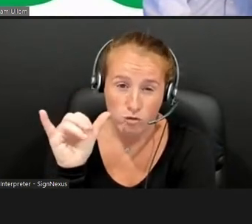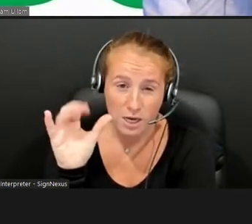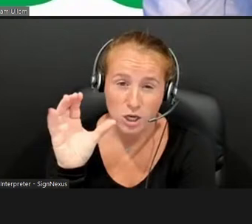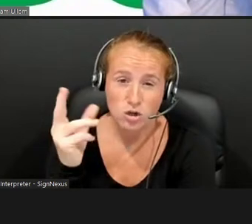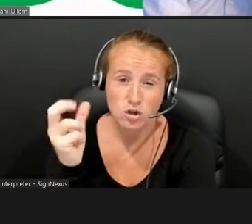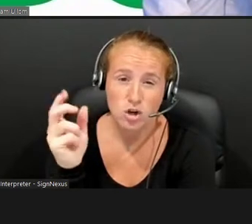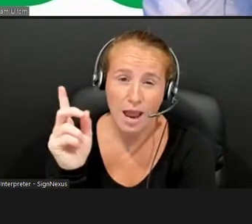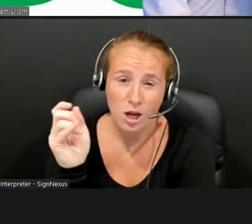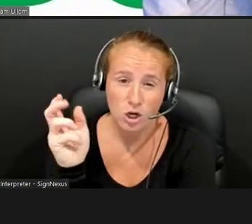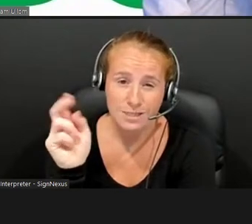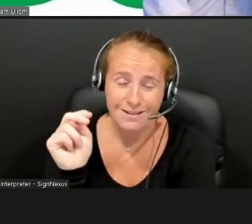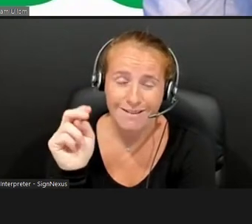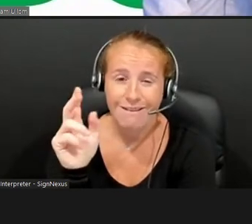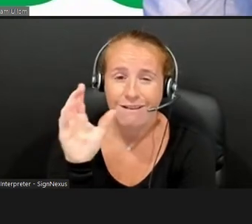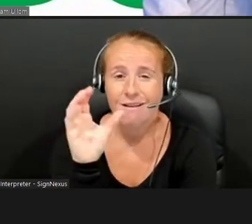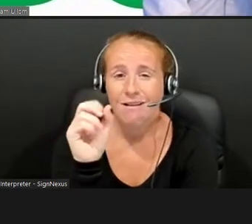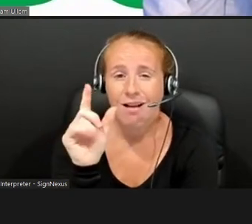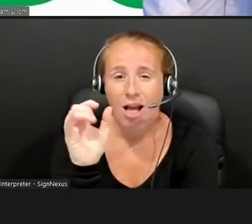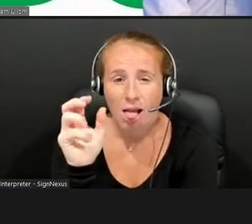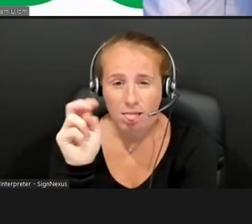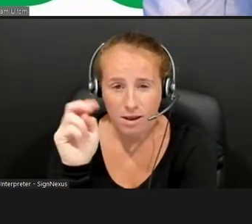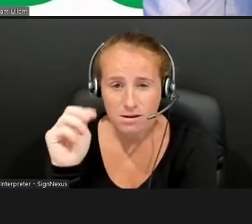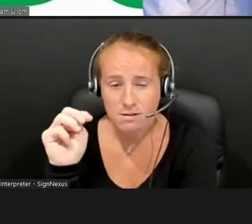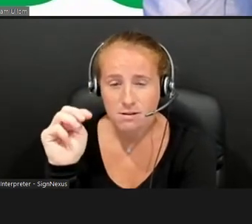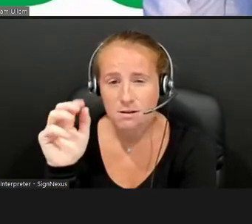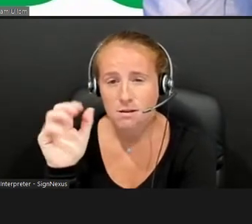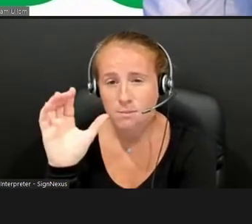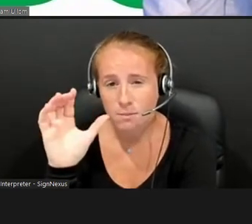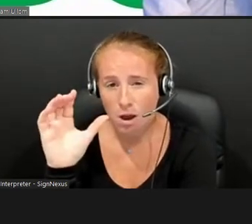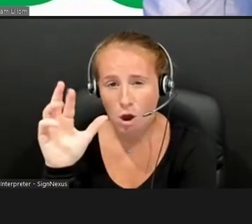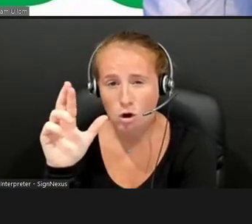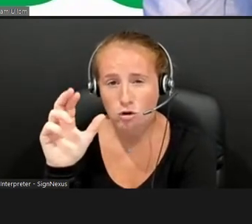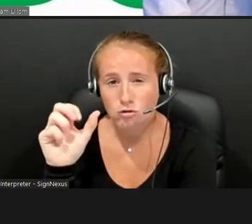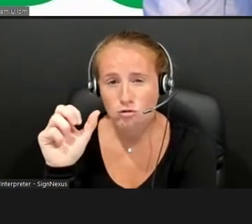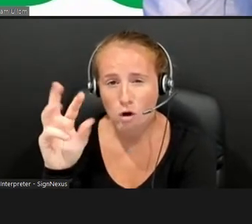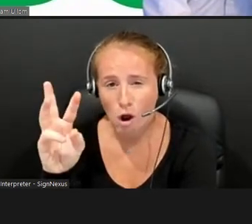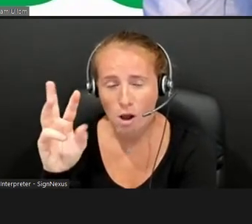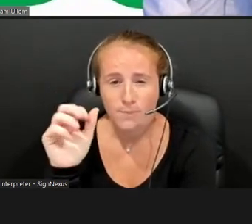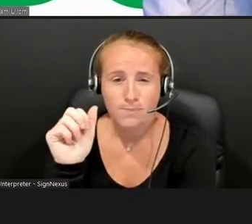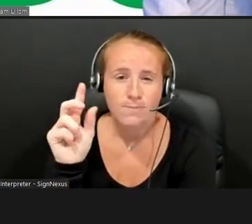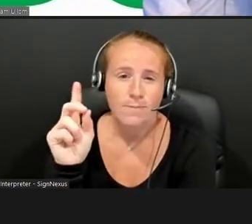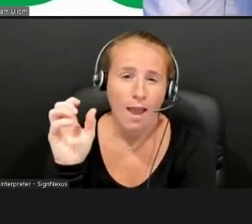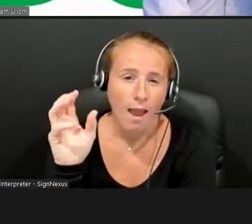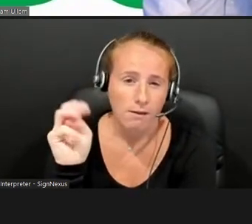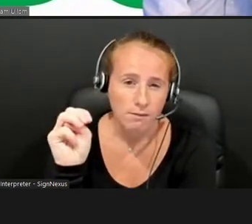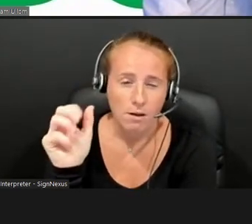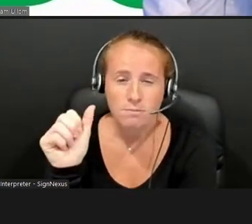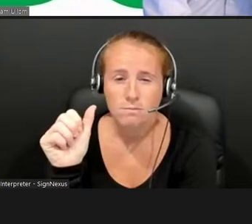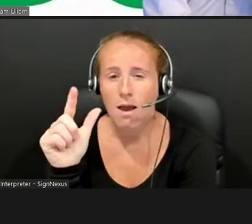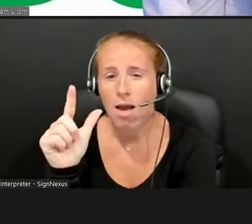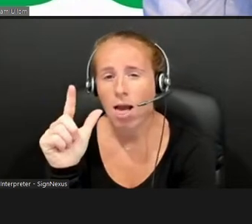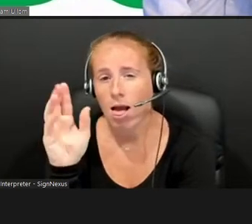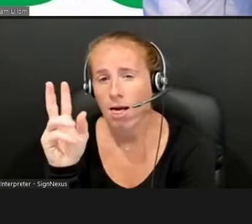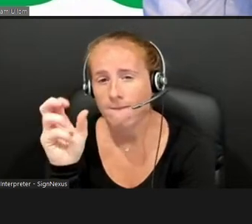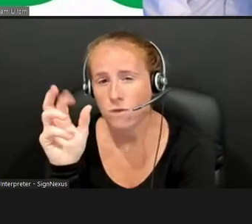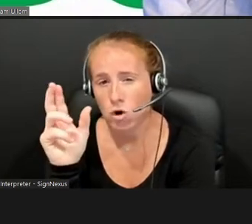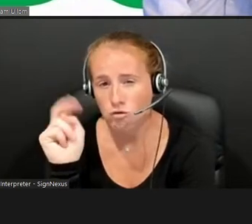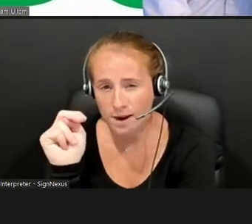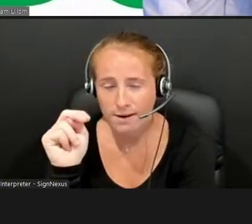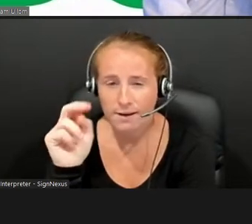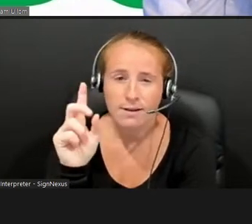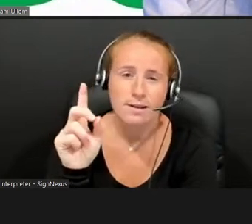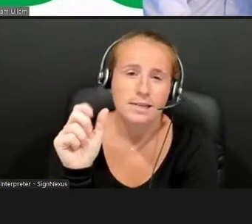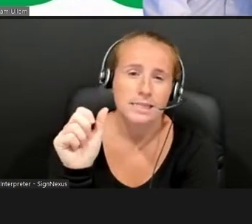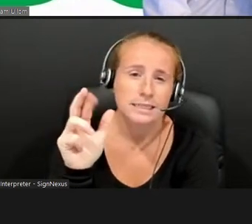Cullen McGraw Adam alberin Dario cremates